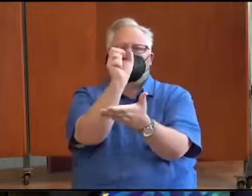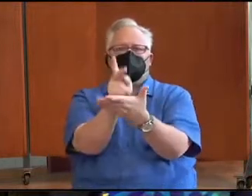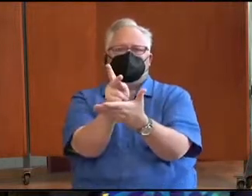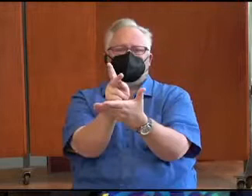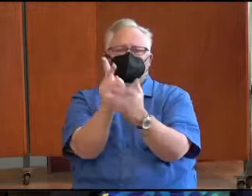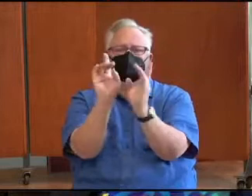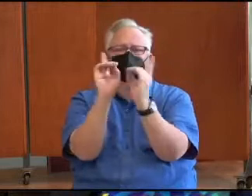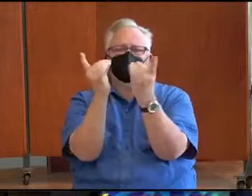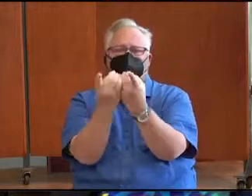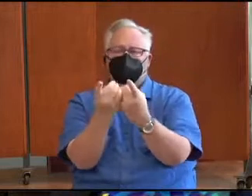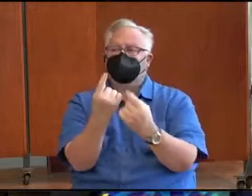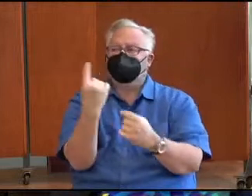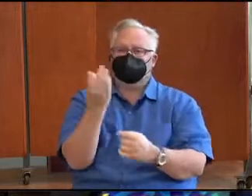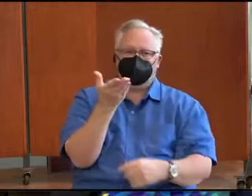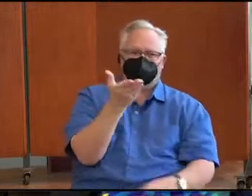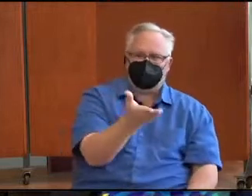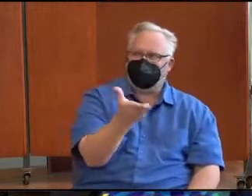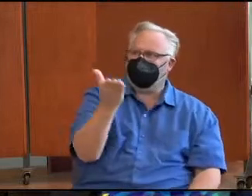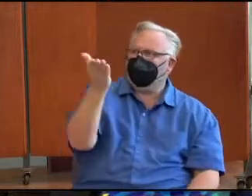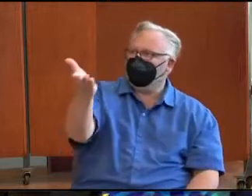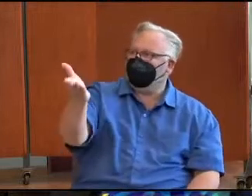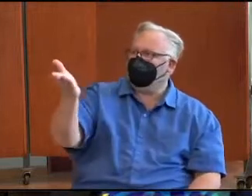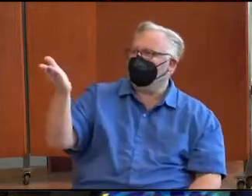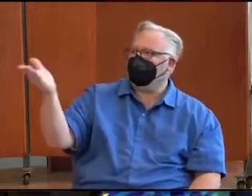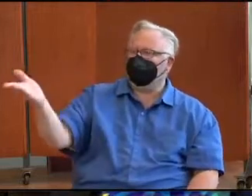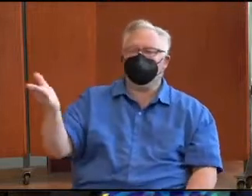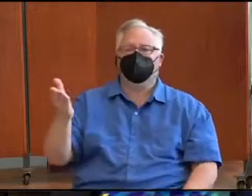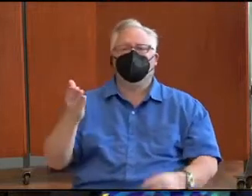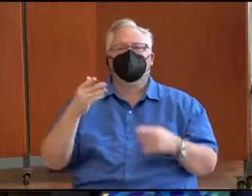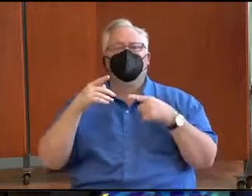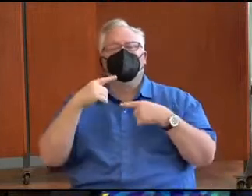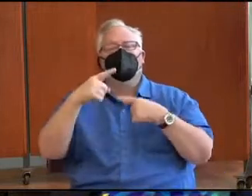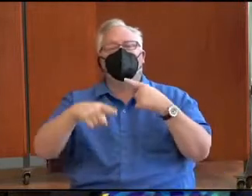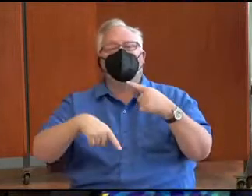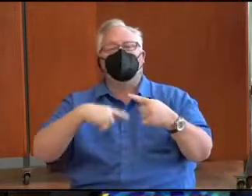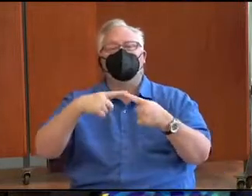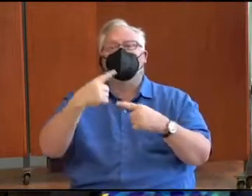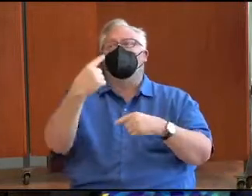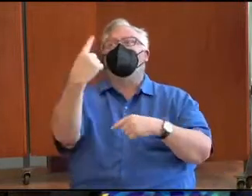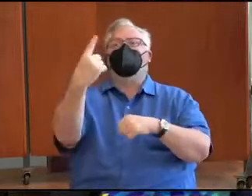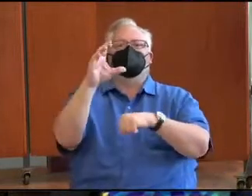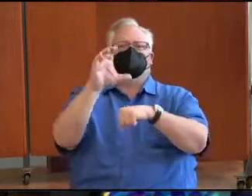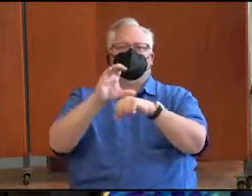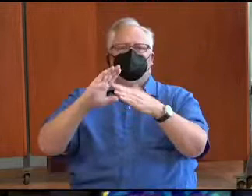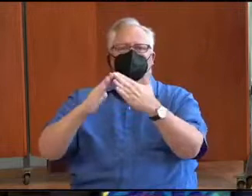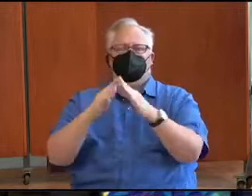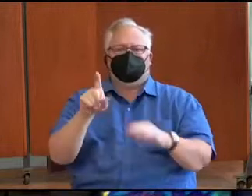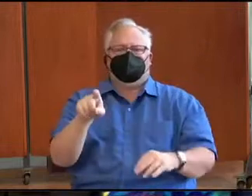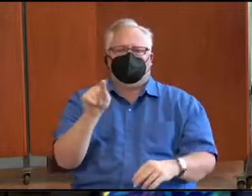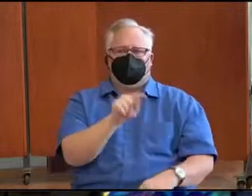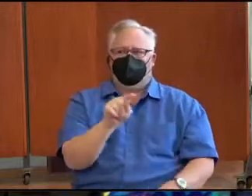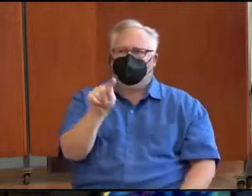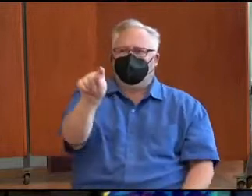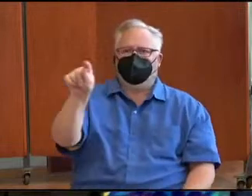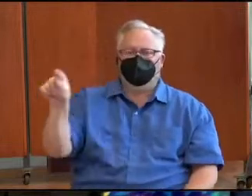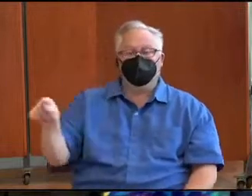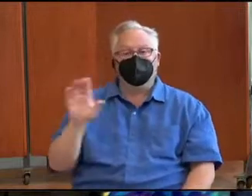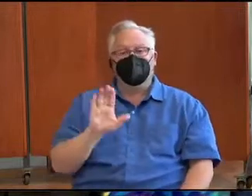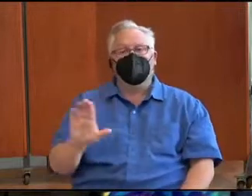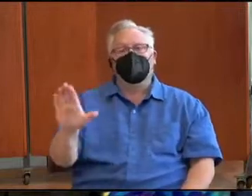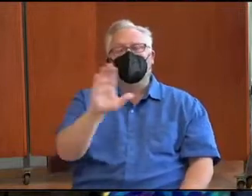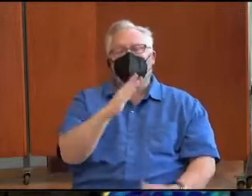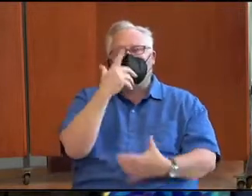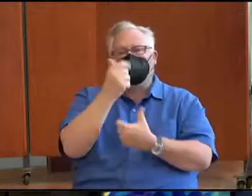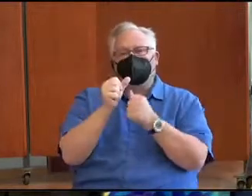department, someone was there in a congregation's time of need. And your faithful, generous,